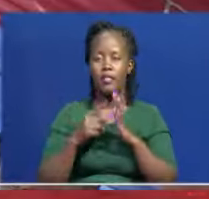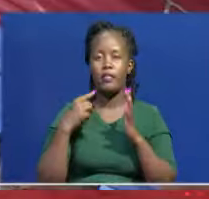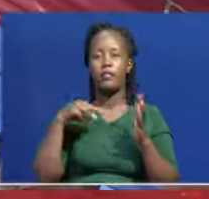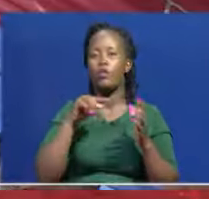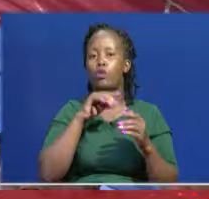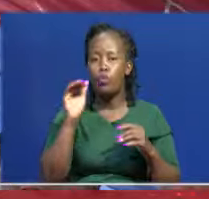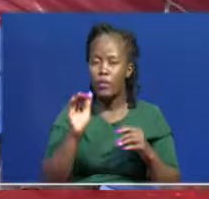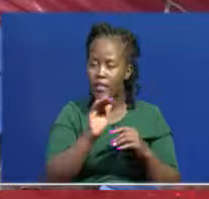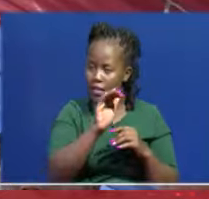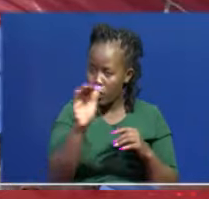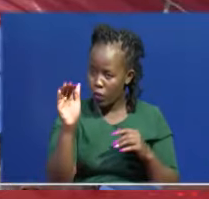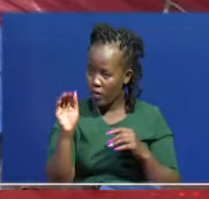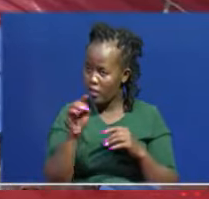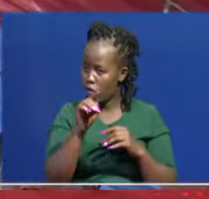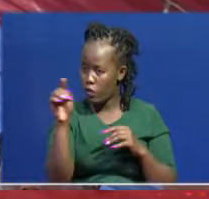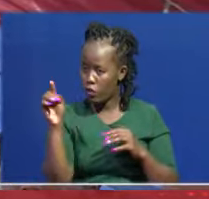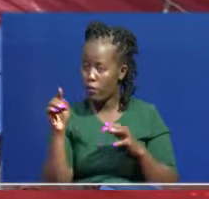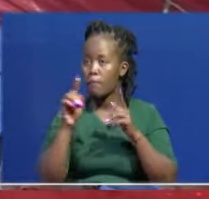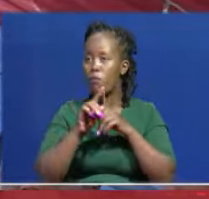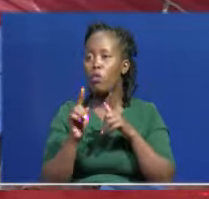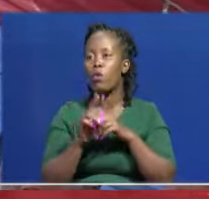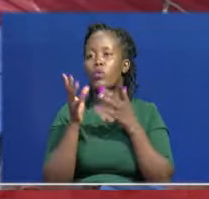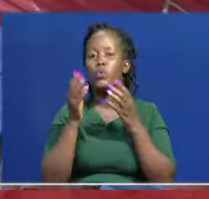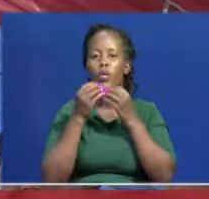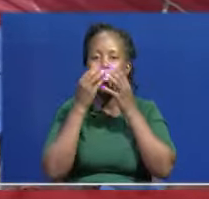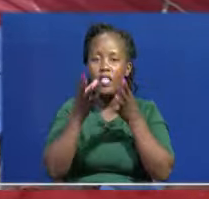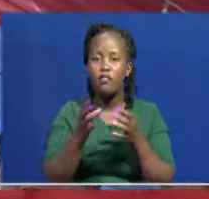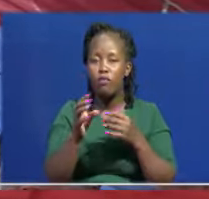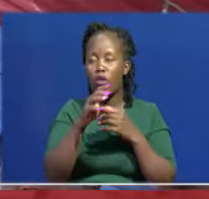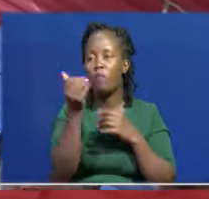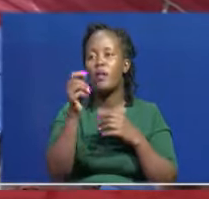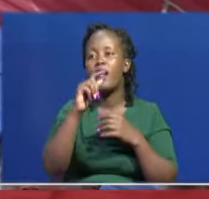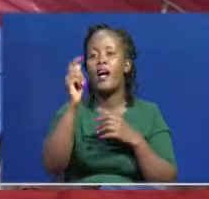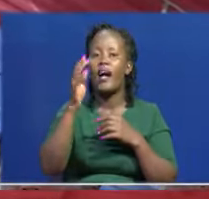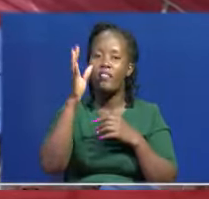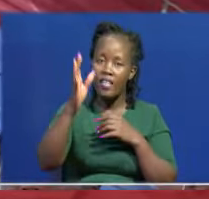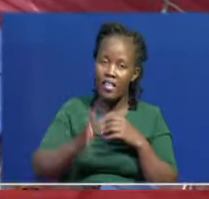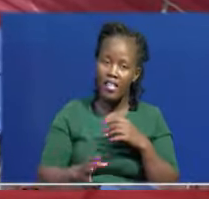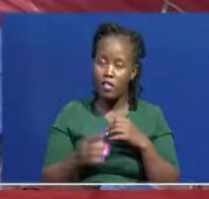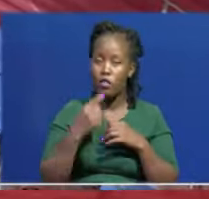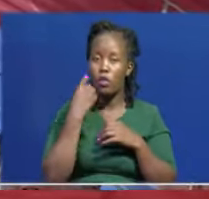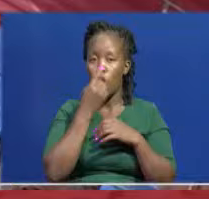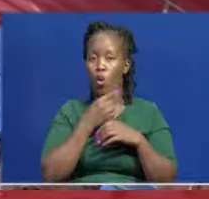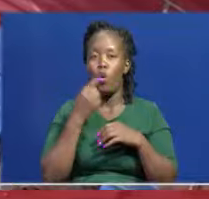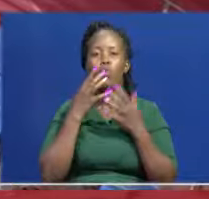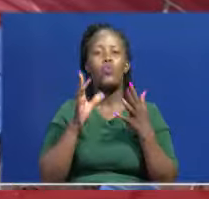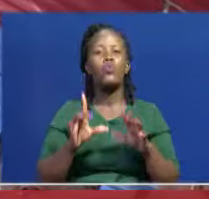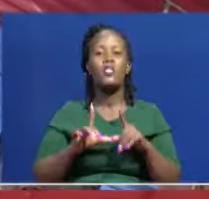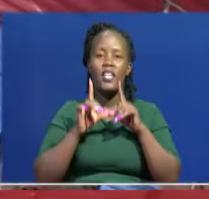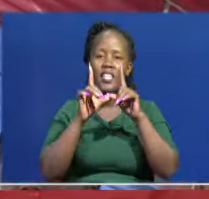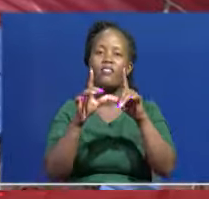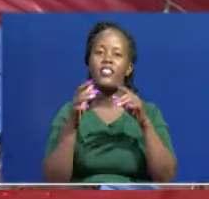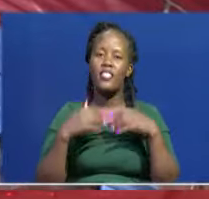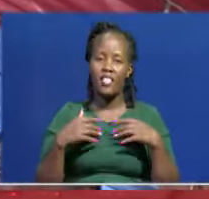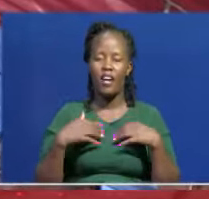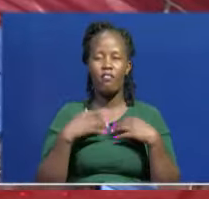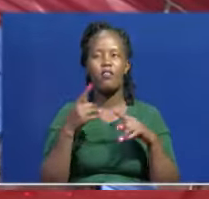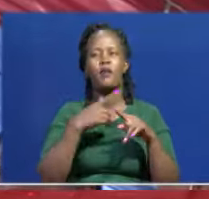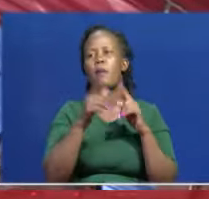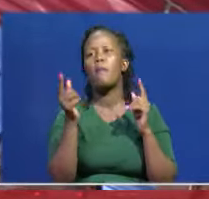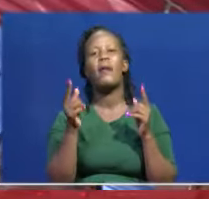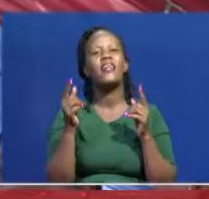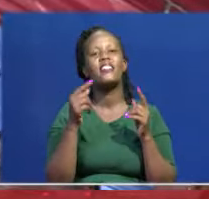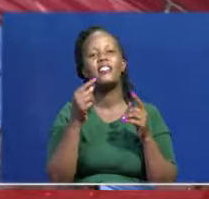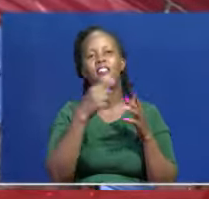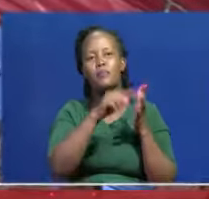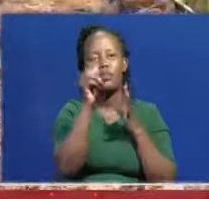Request you, and please tell the other Kenyans who have certificates but are not certified to walk